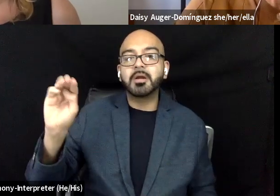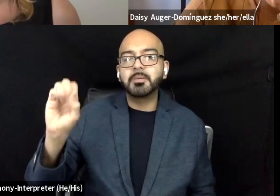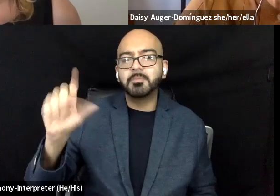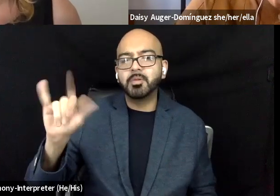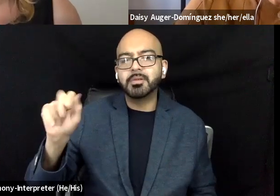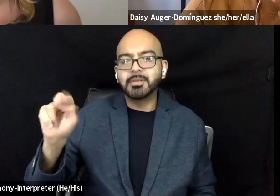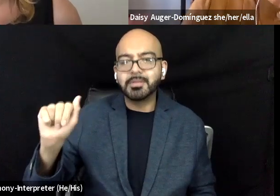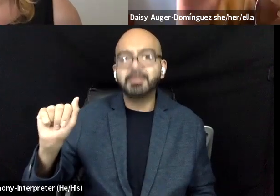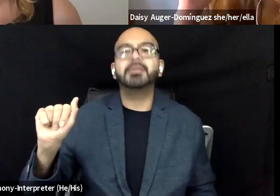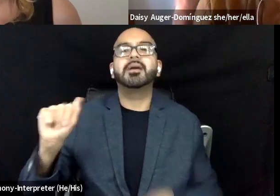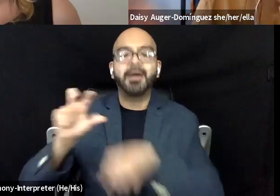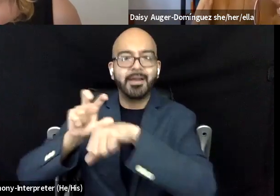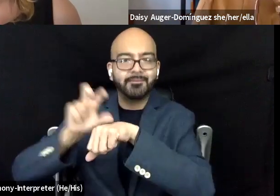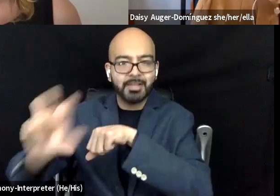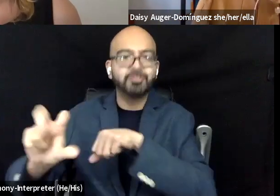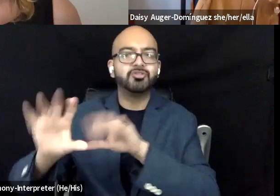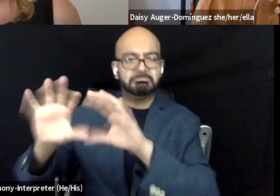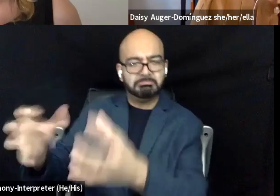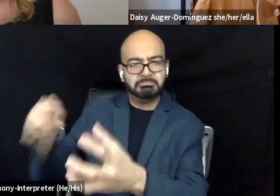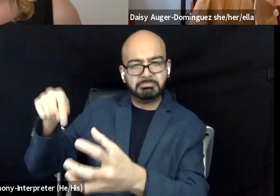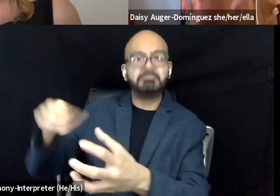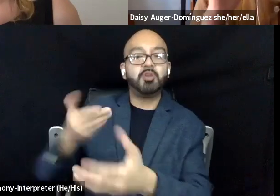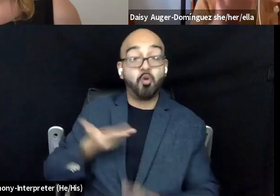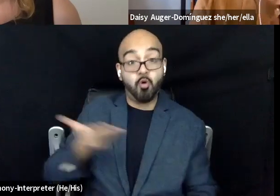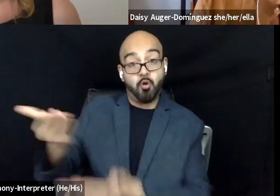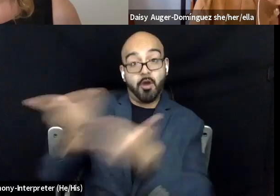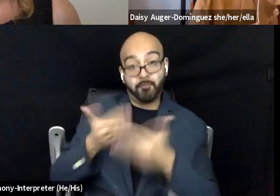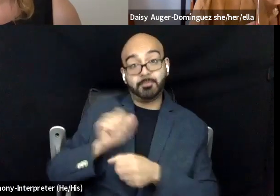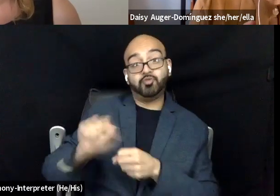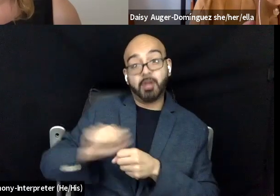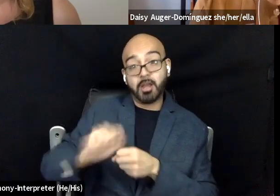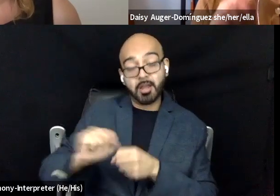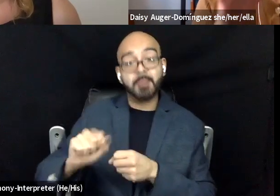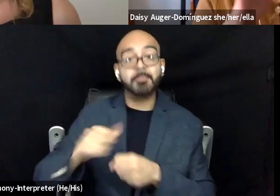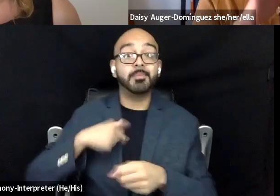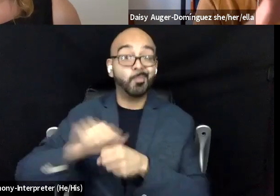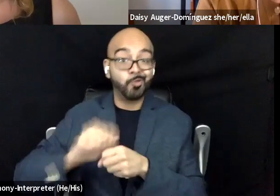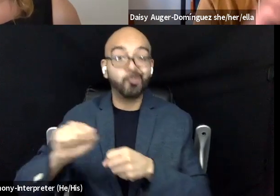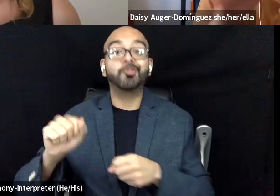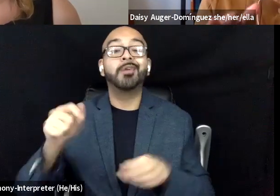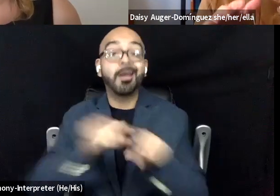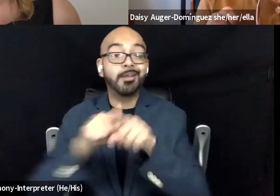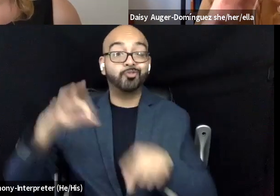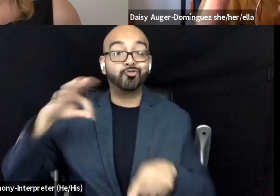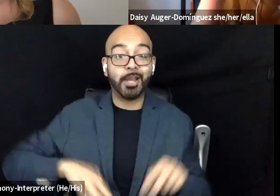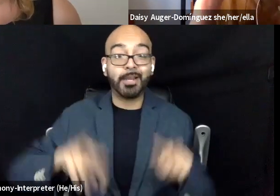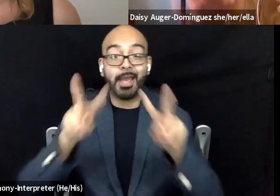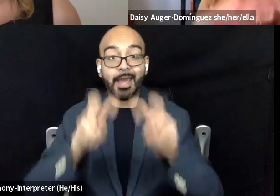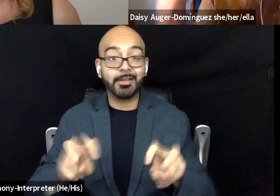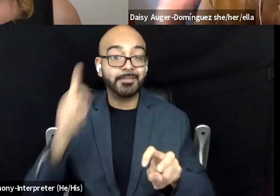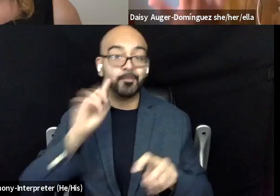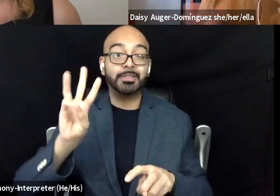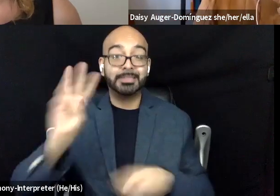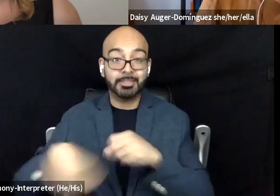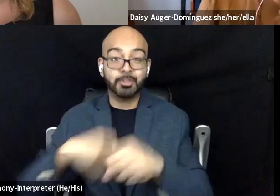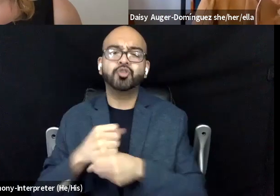credit ratings analyst. And I ended up having a 12-year career at Moody's. I was a credit ratings analyst for 6 years in both domestic and international. When we were